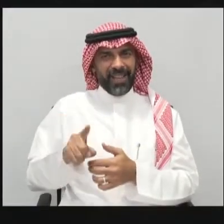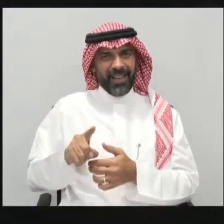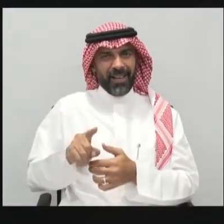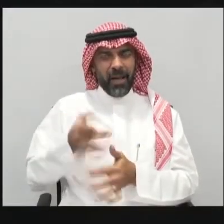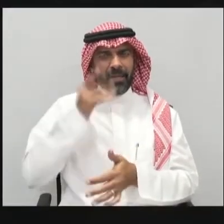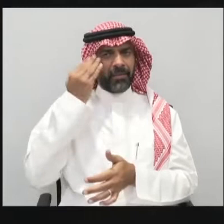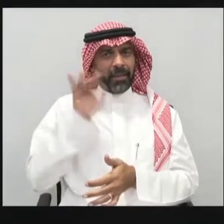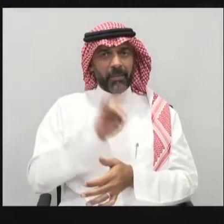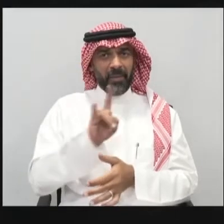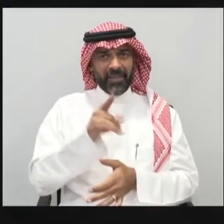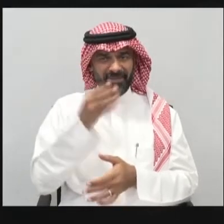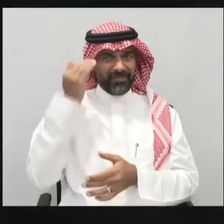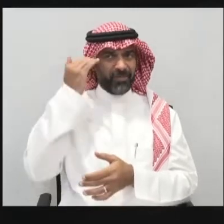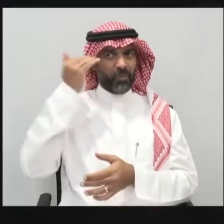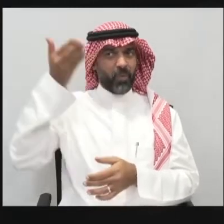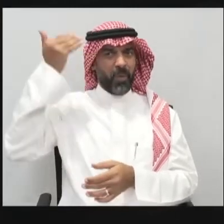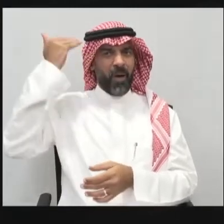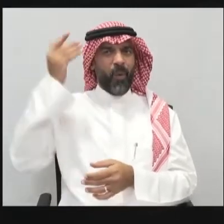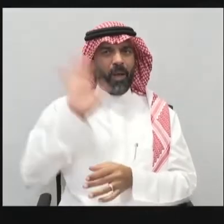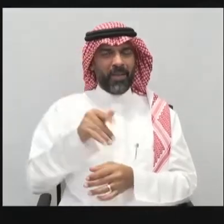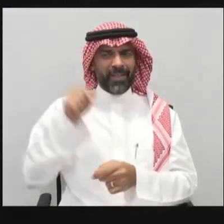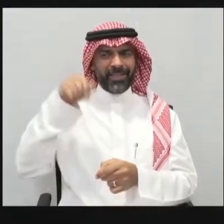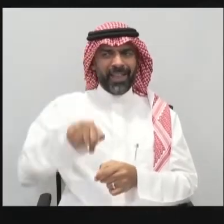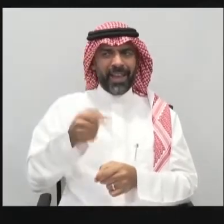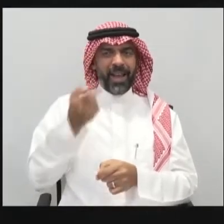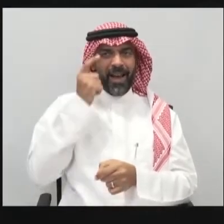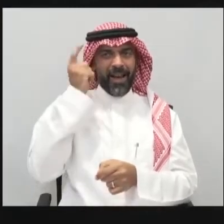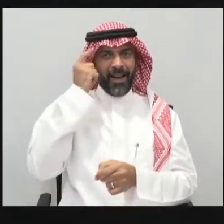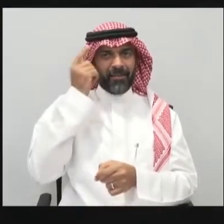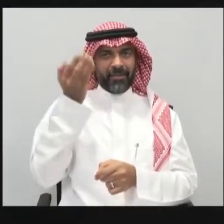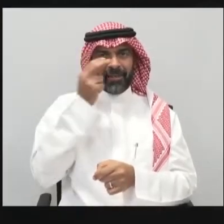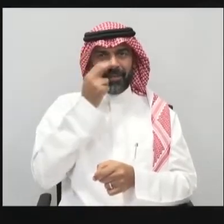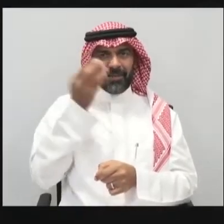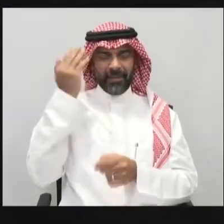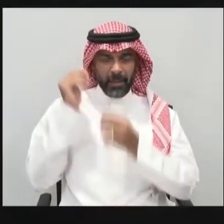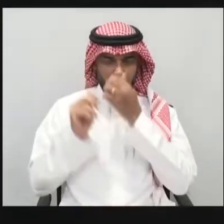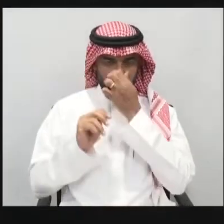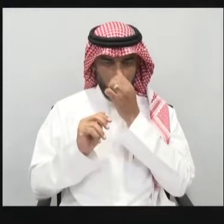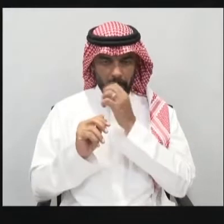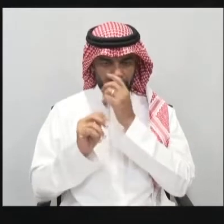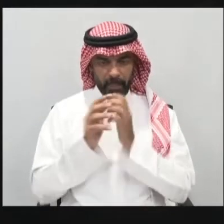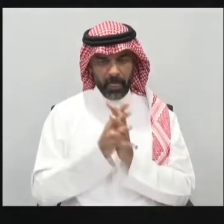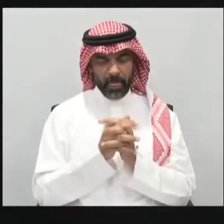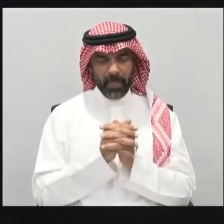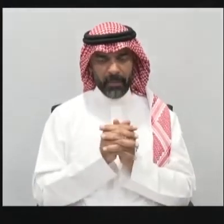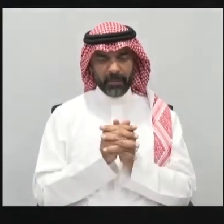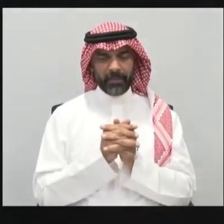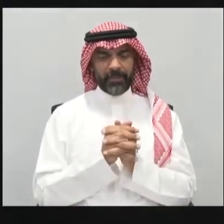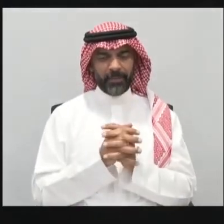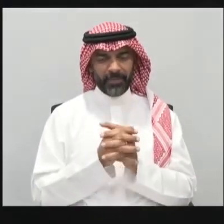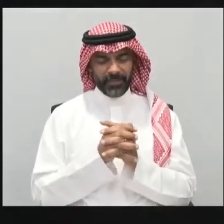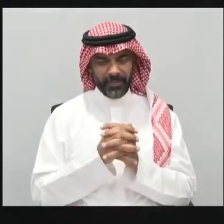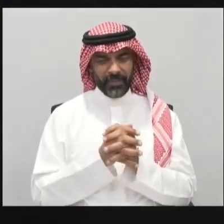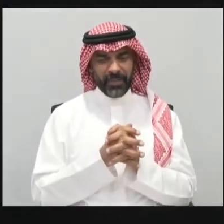forget. Maybe I had an accident once, I still remember. This girl broke her leg. So that's a day to